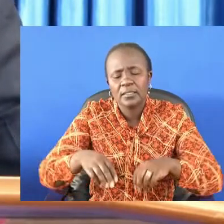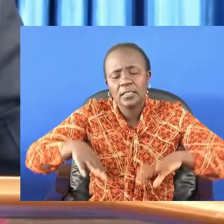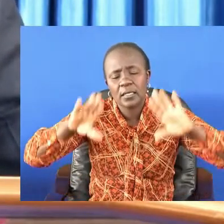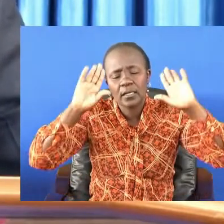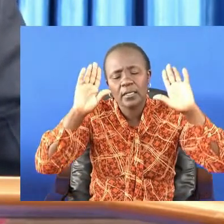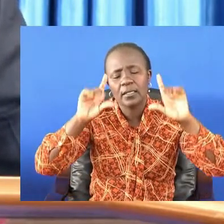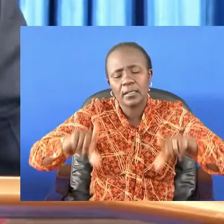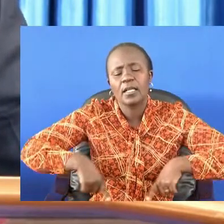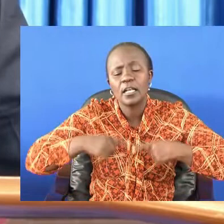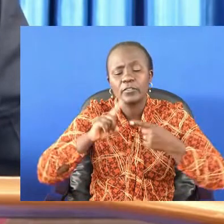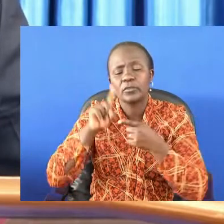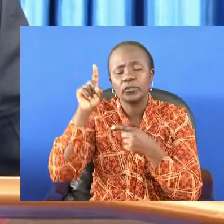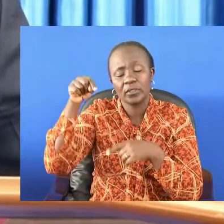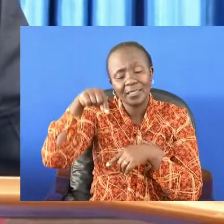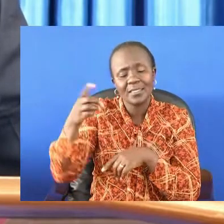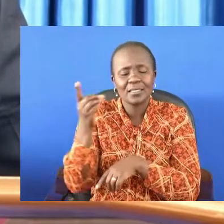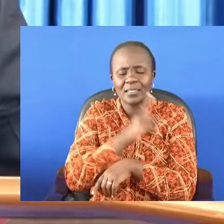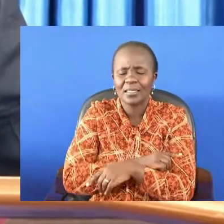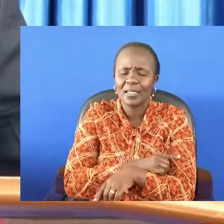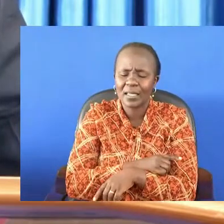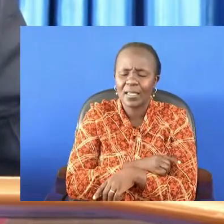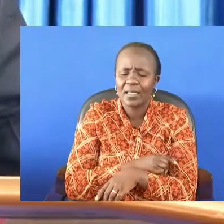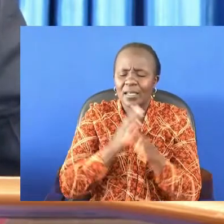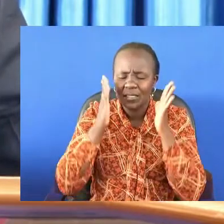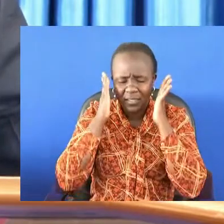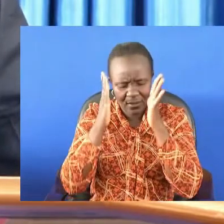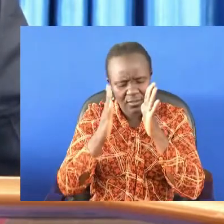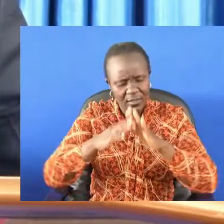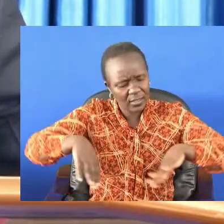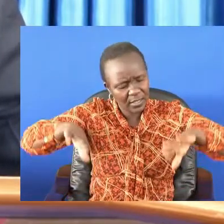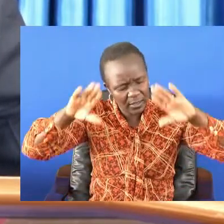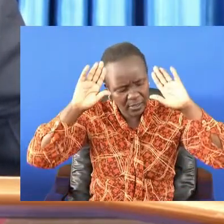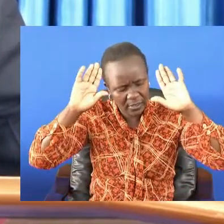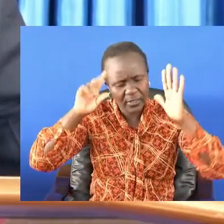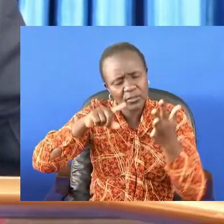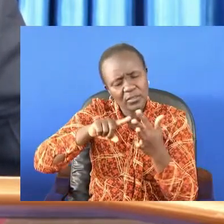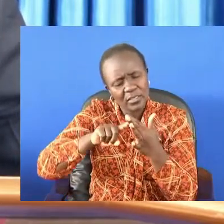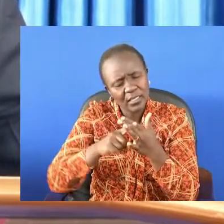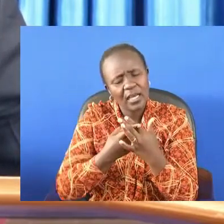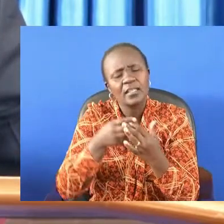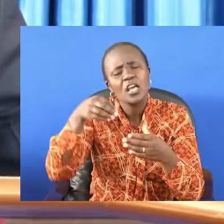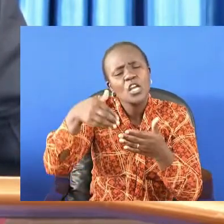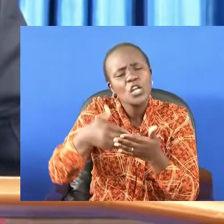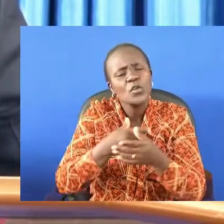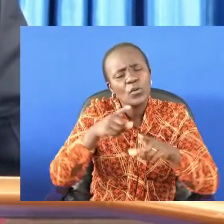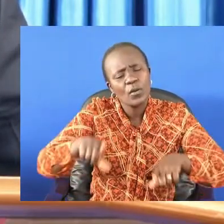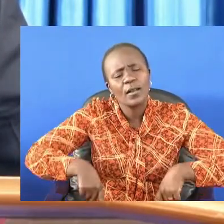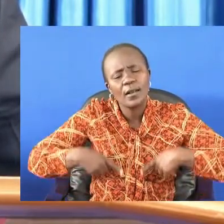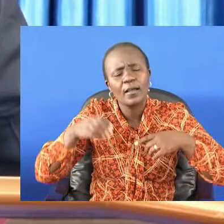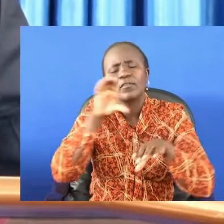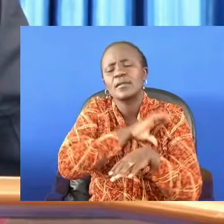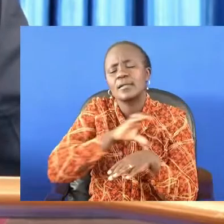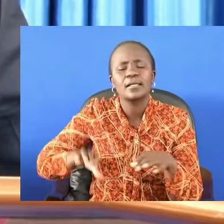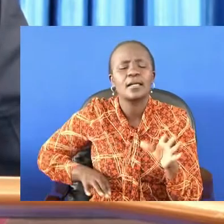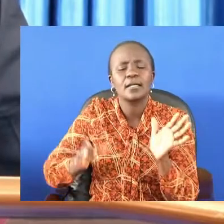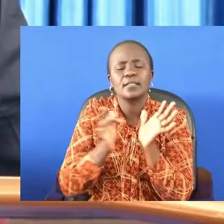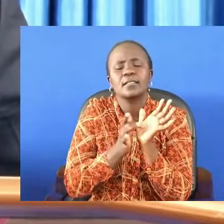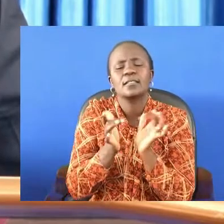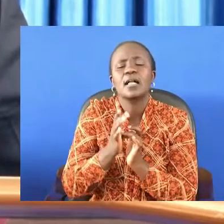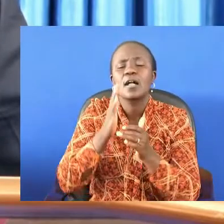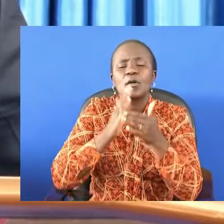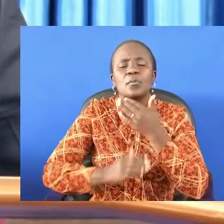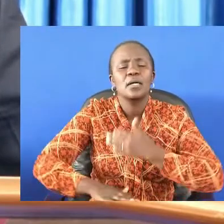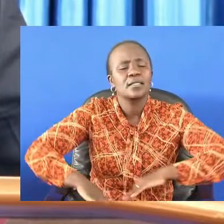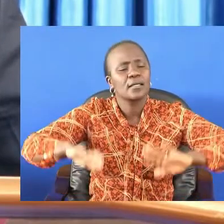given their lives to you. And today they are making a commitment to start a new life in Christ Jesus by